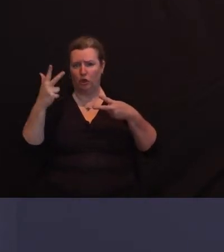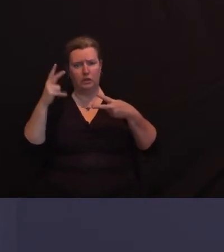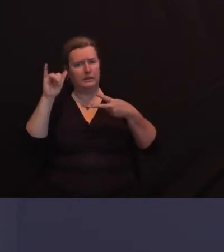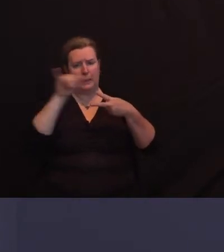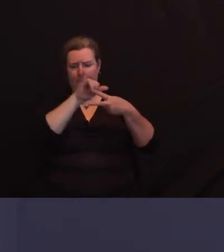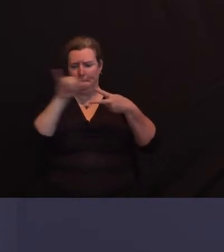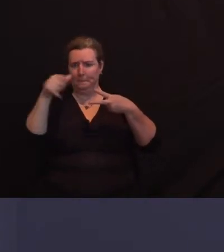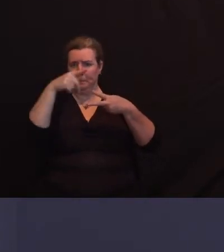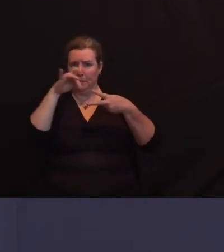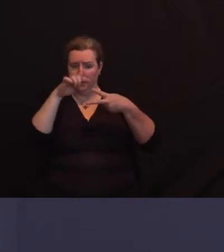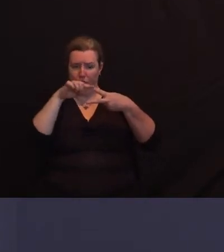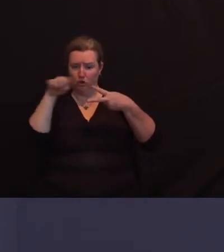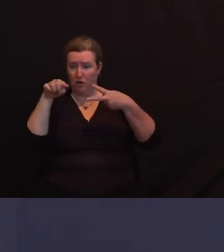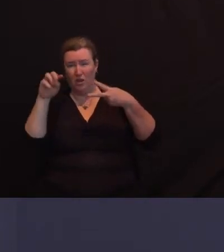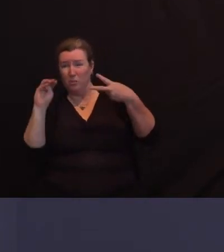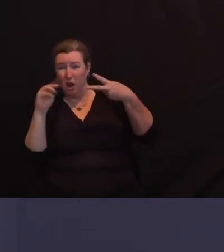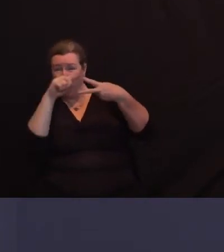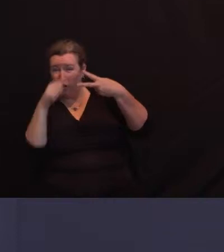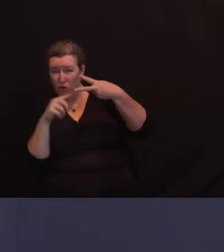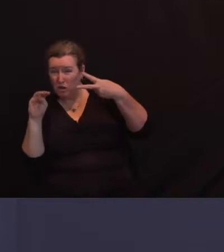third shot was authorized,